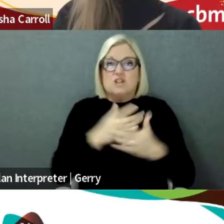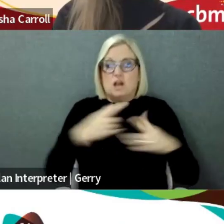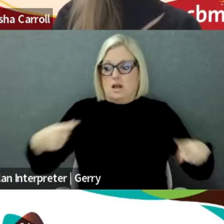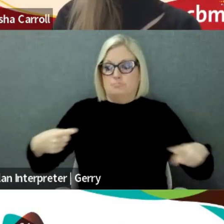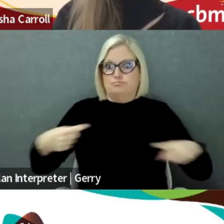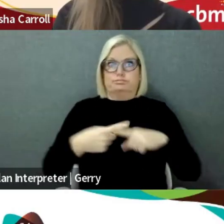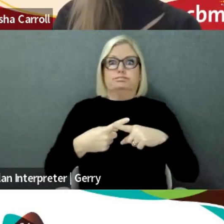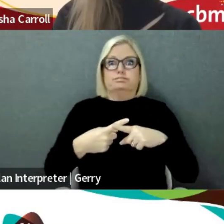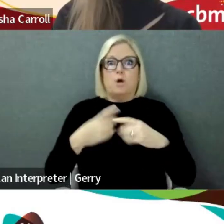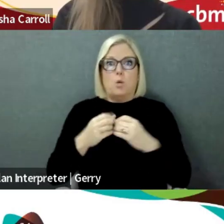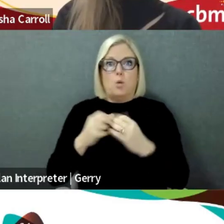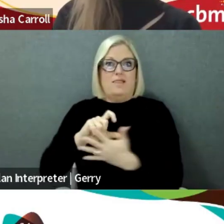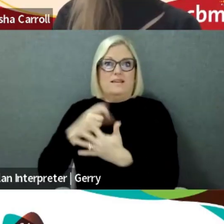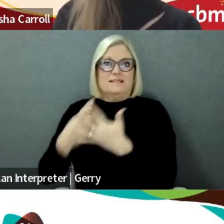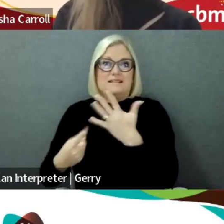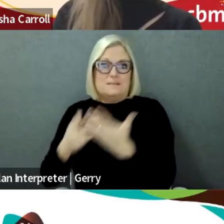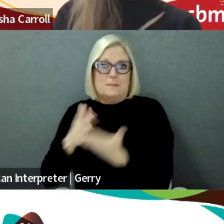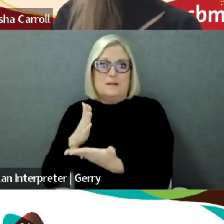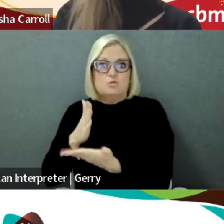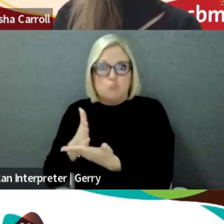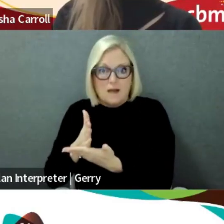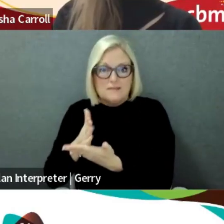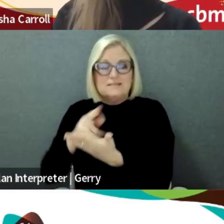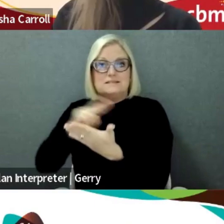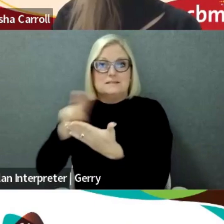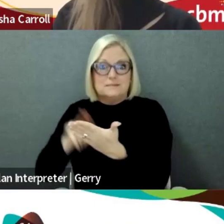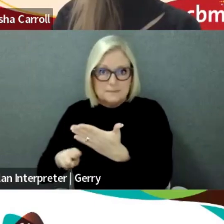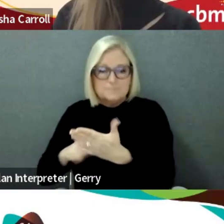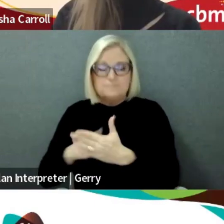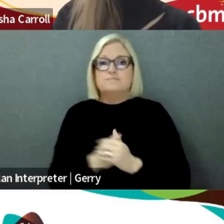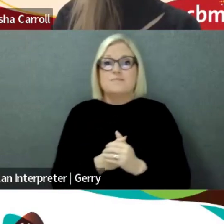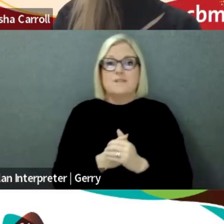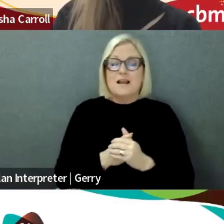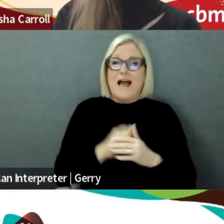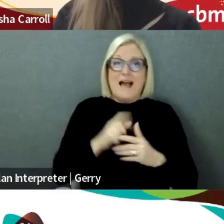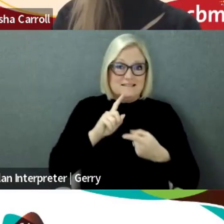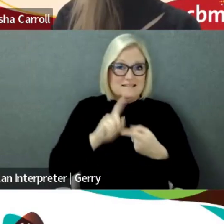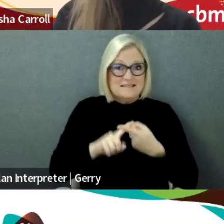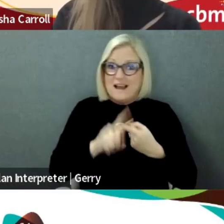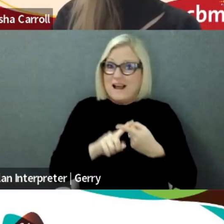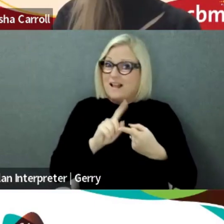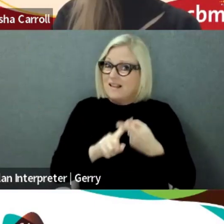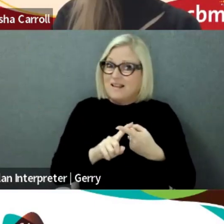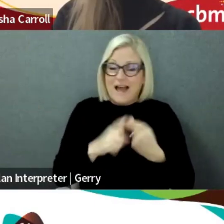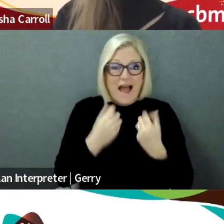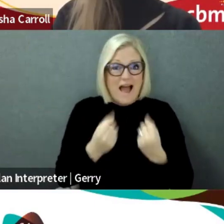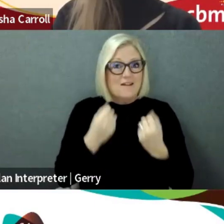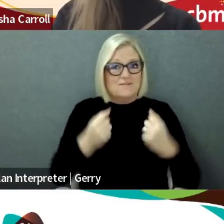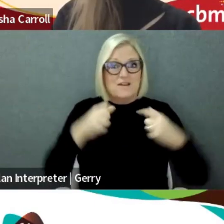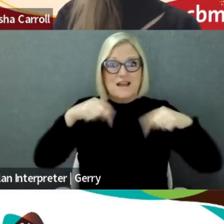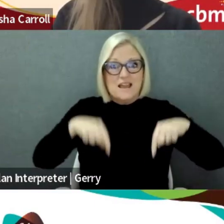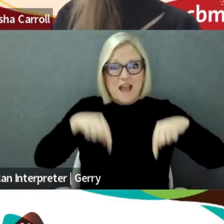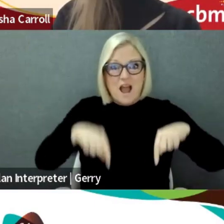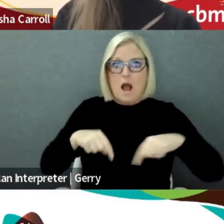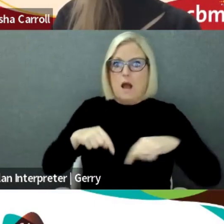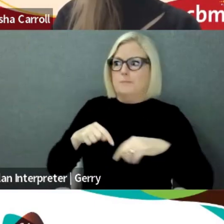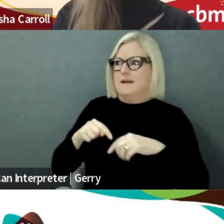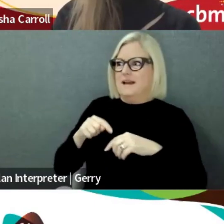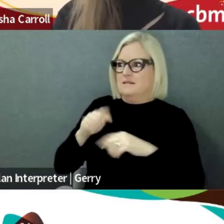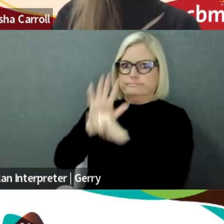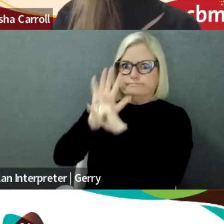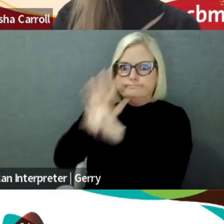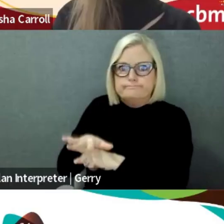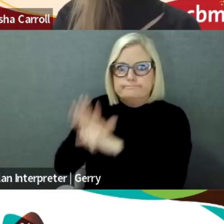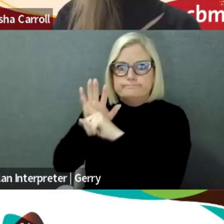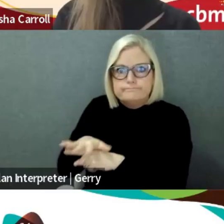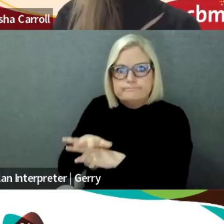ours, and the CRPD. These laws still allow forced treatment, substitute decision making, exclusion from